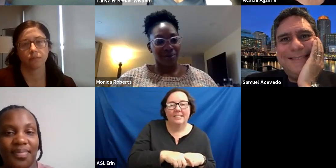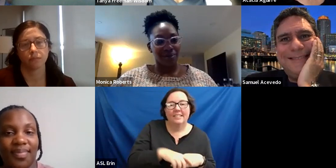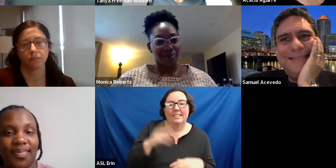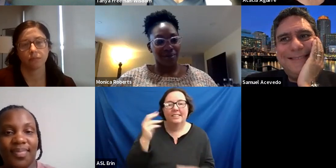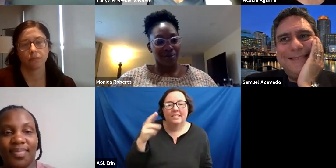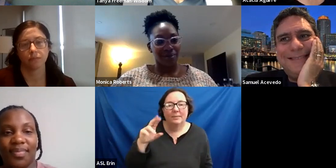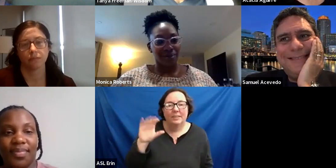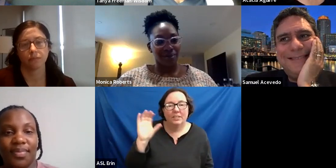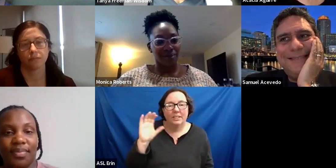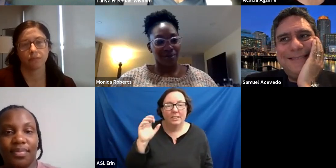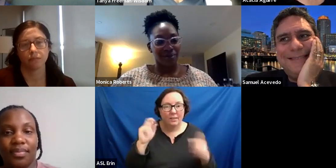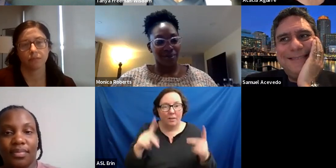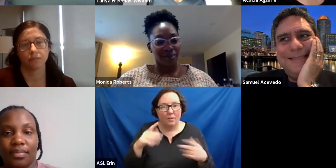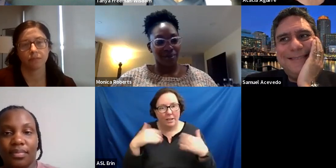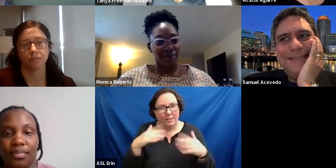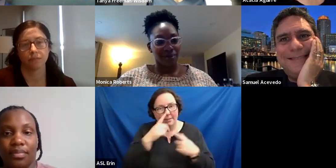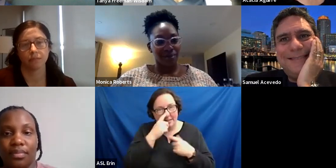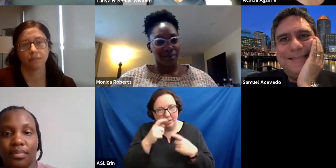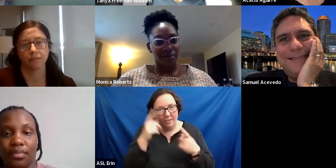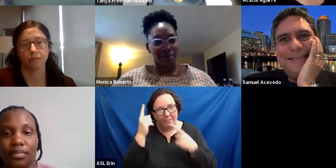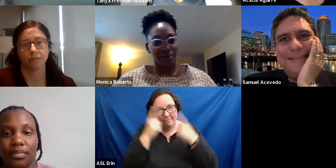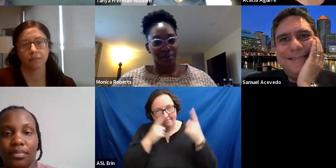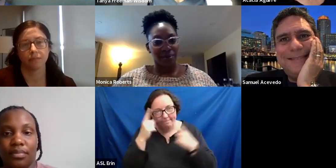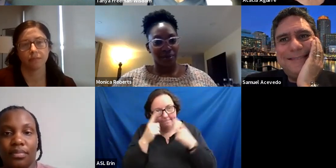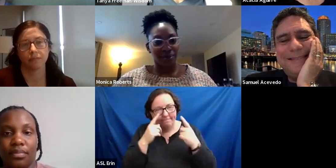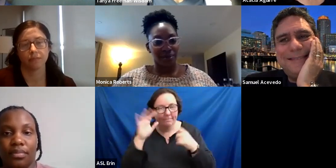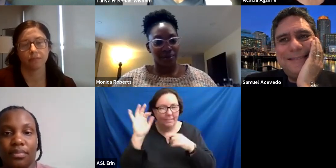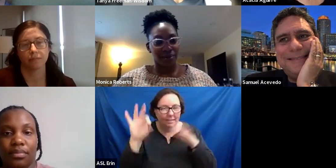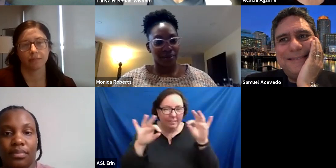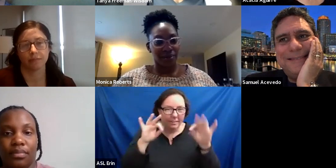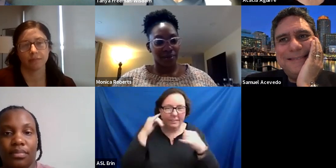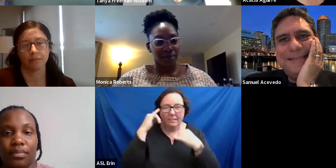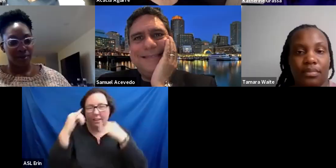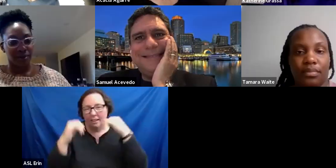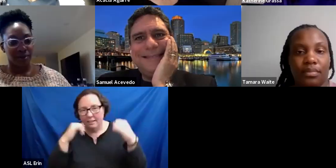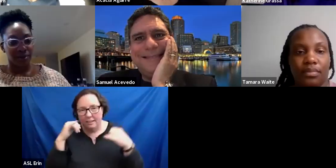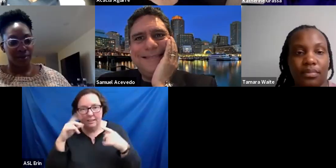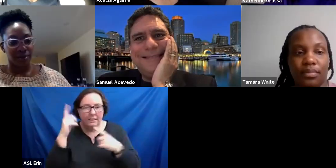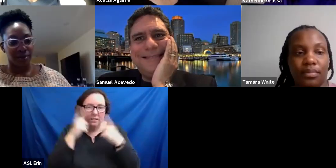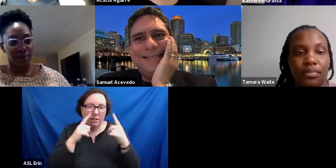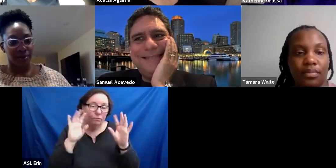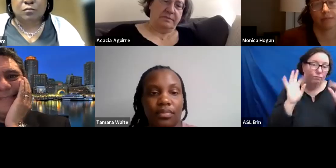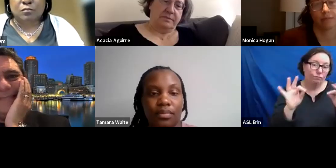Okay. Lots of interesting suggestions here.